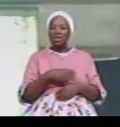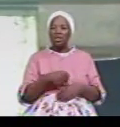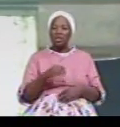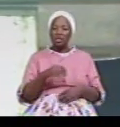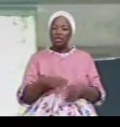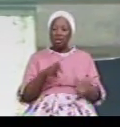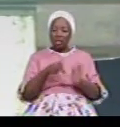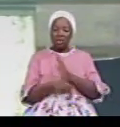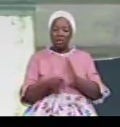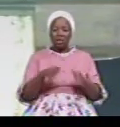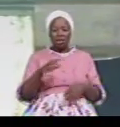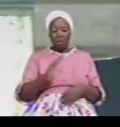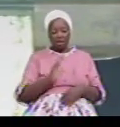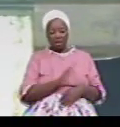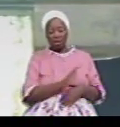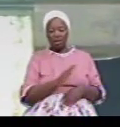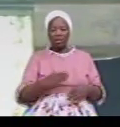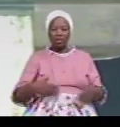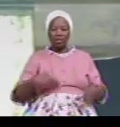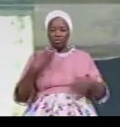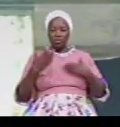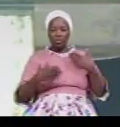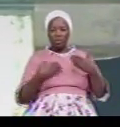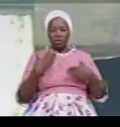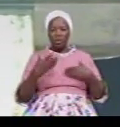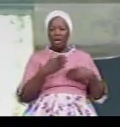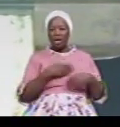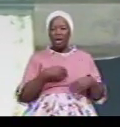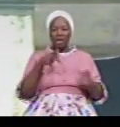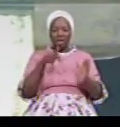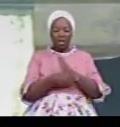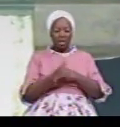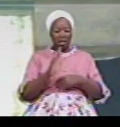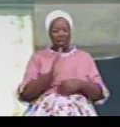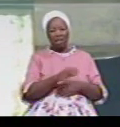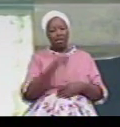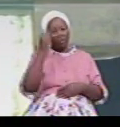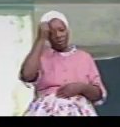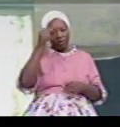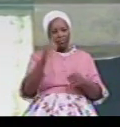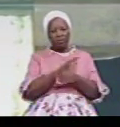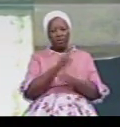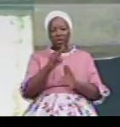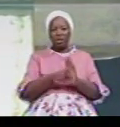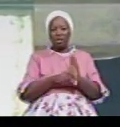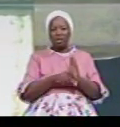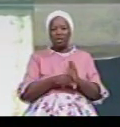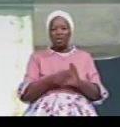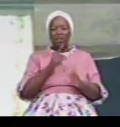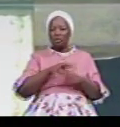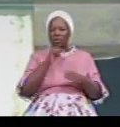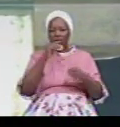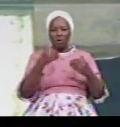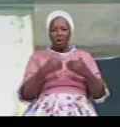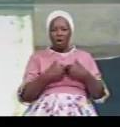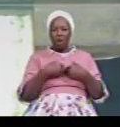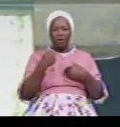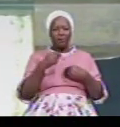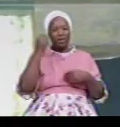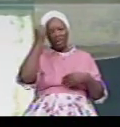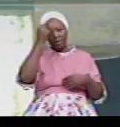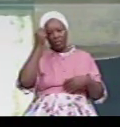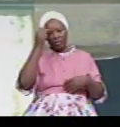happiness, they kill his thoughtfulness. He doesn't even have the thought